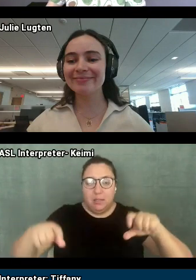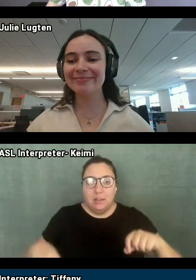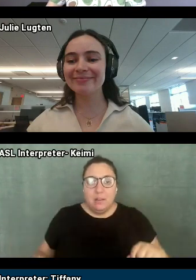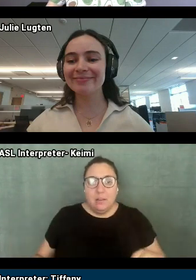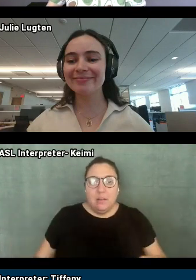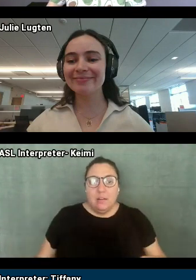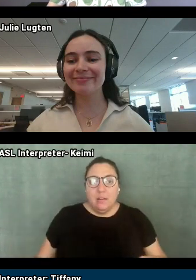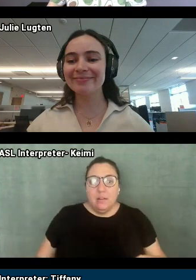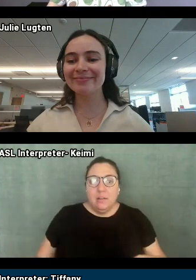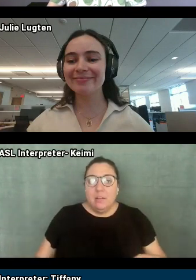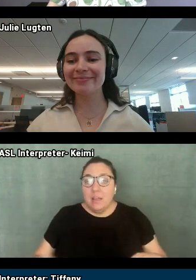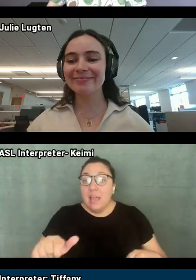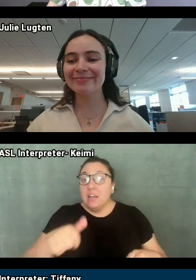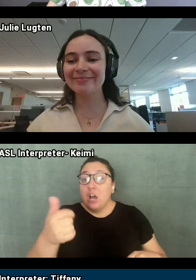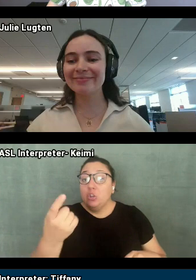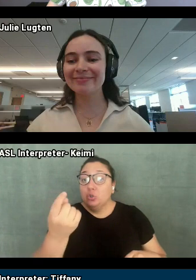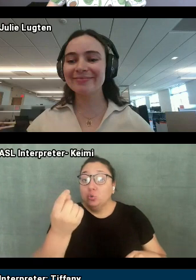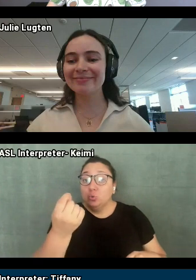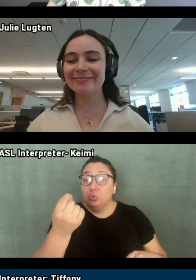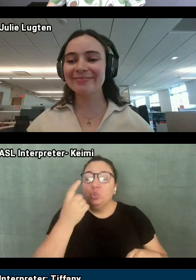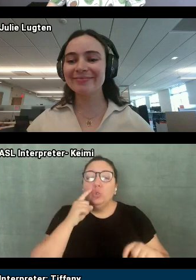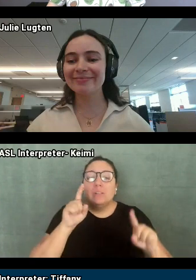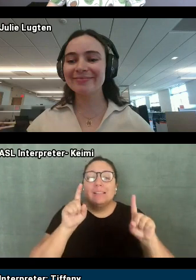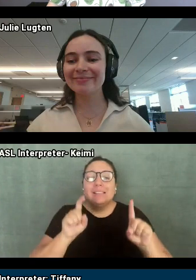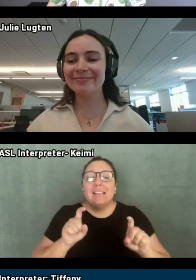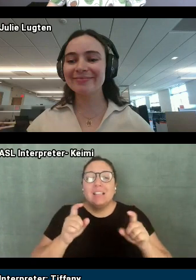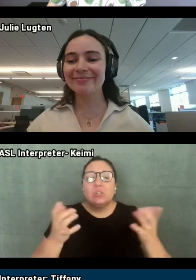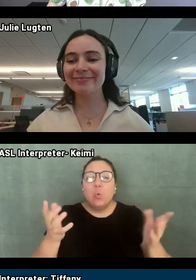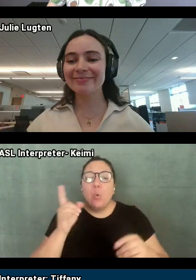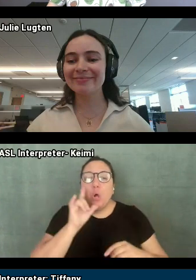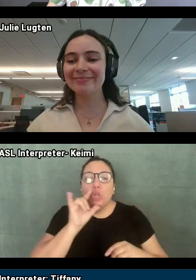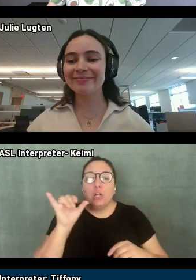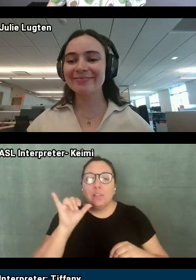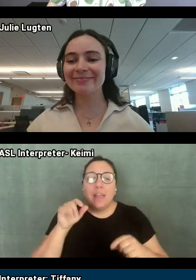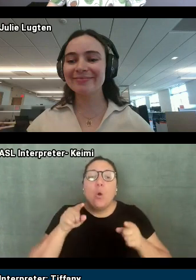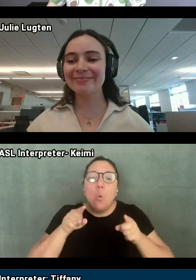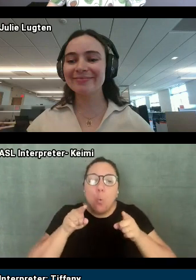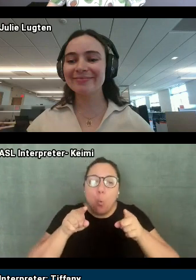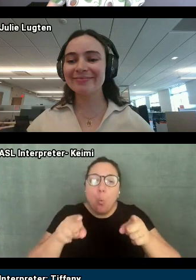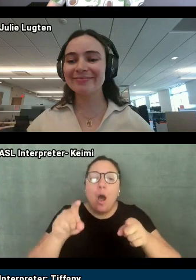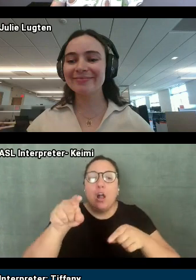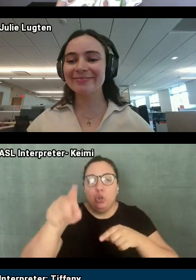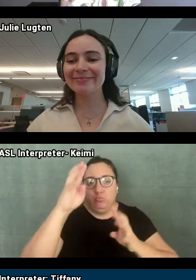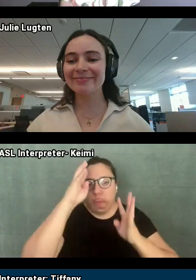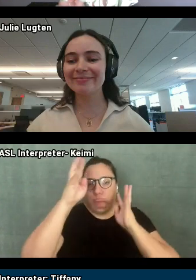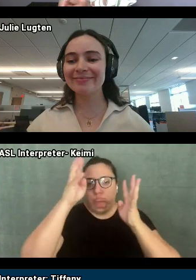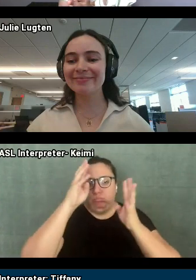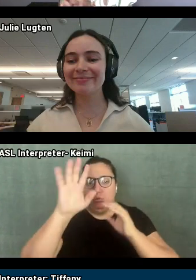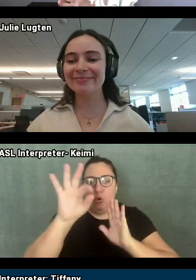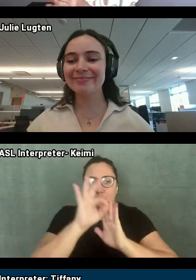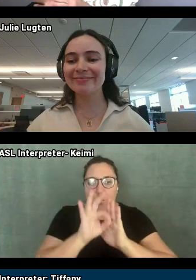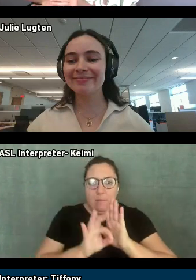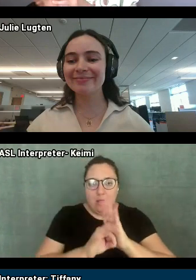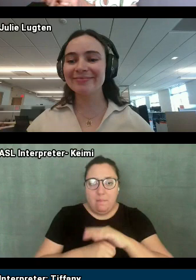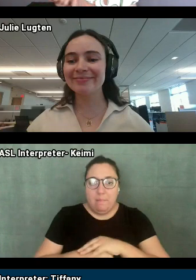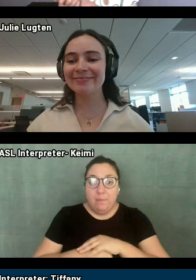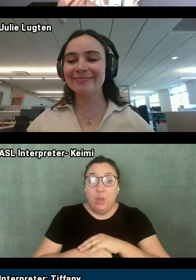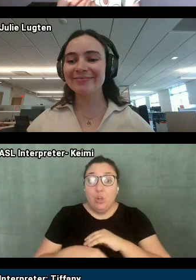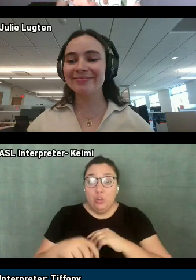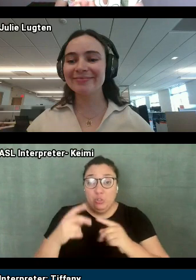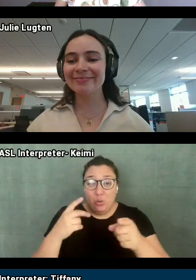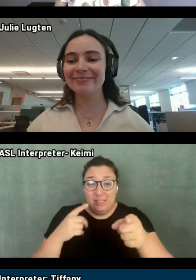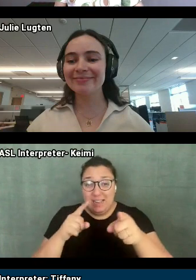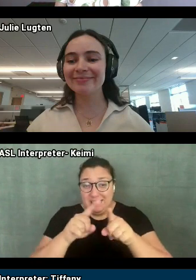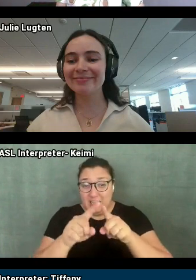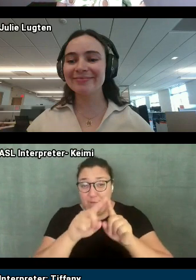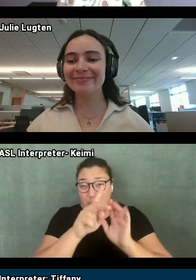test out what this is going to look like as you're doing your formula. So I referred to all of these different properties here, my job